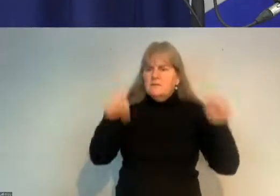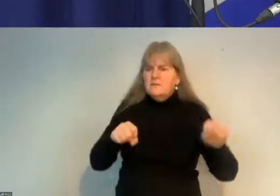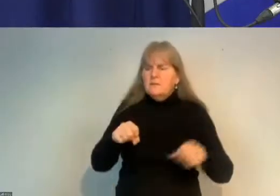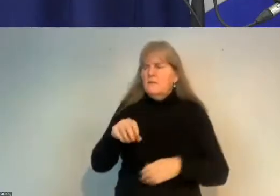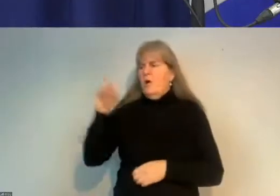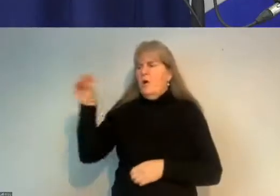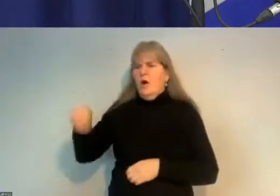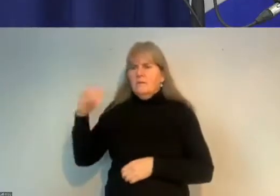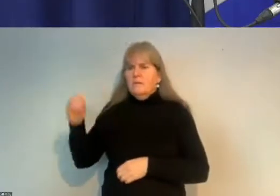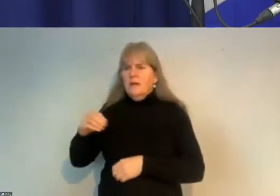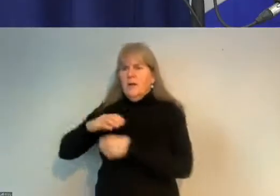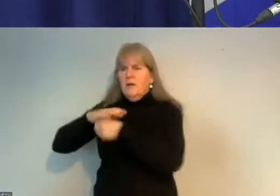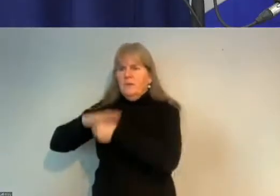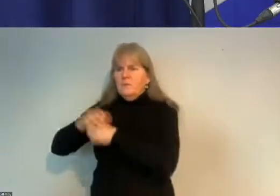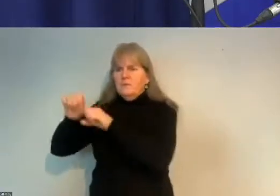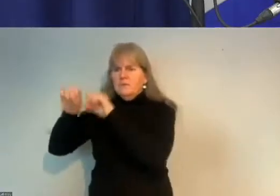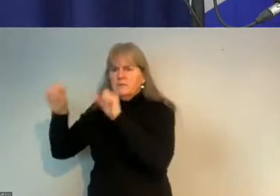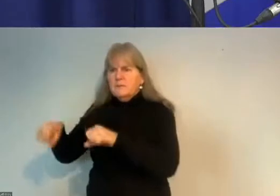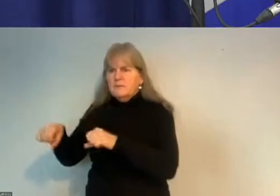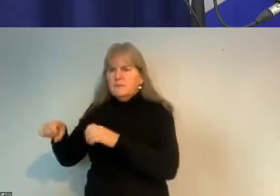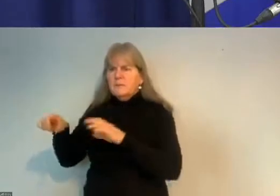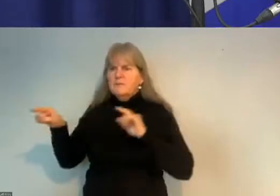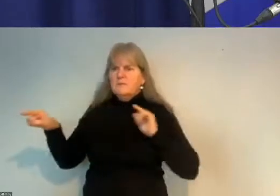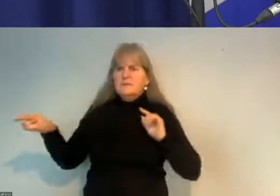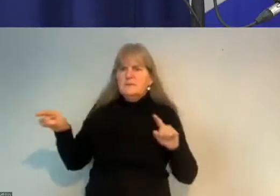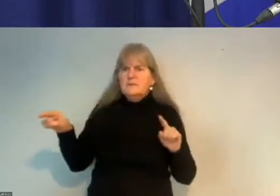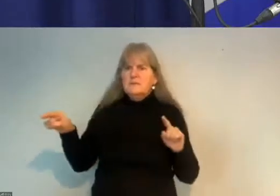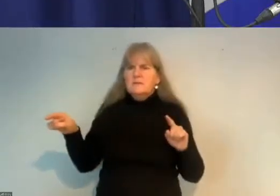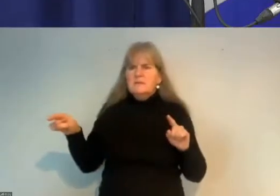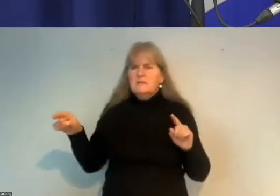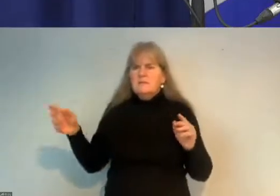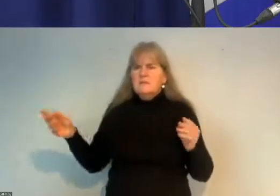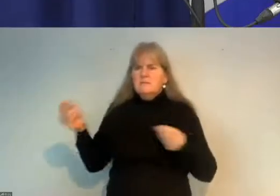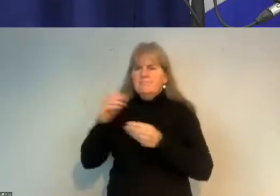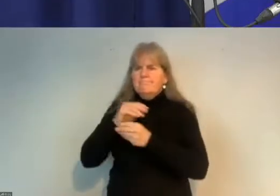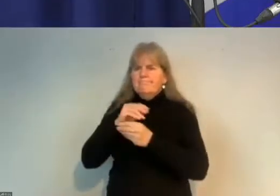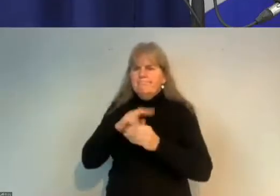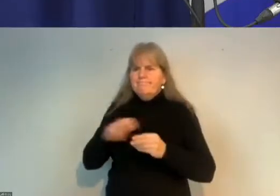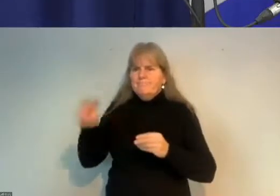places. We augment. The hospital has an acute